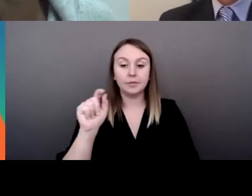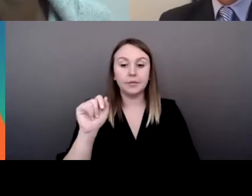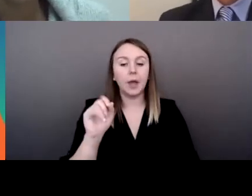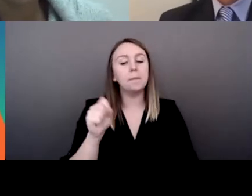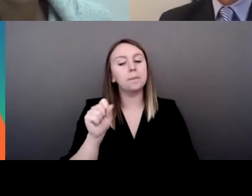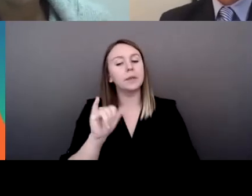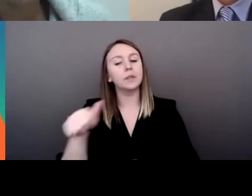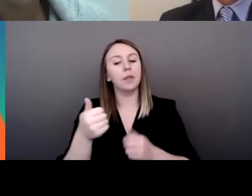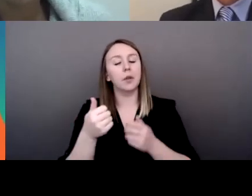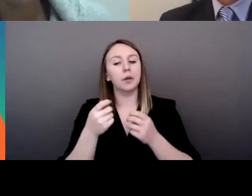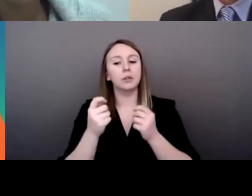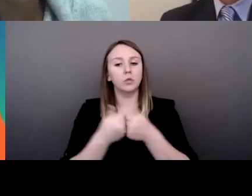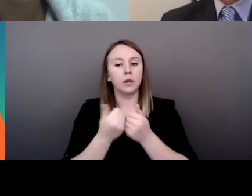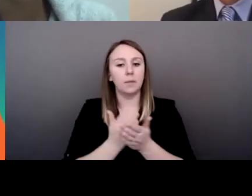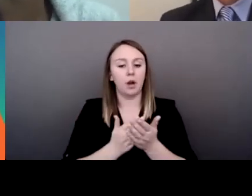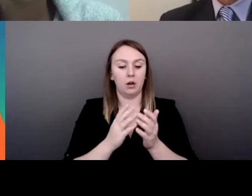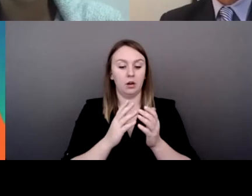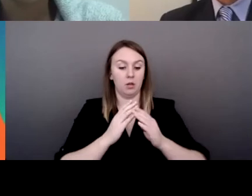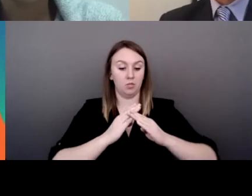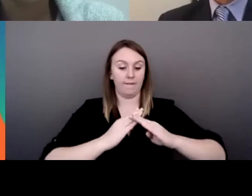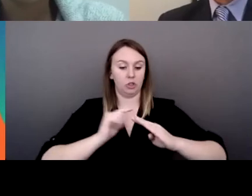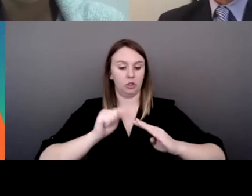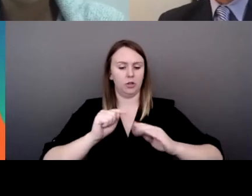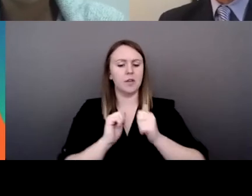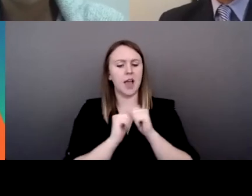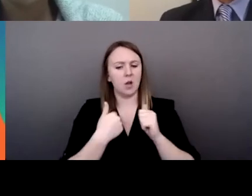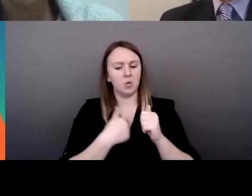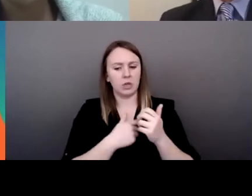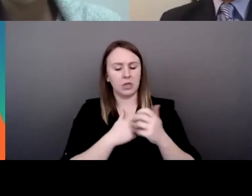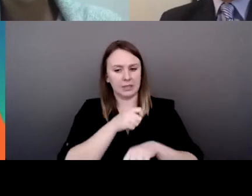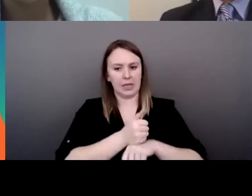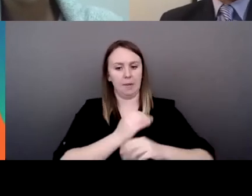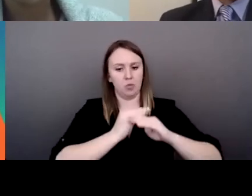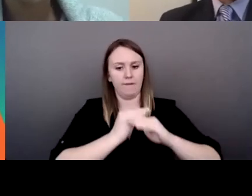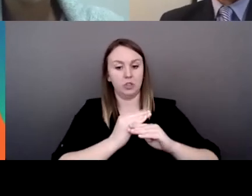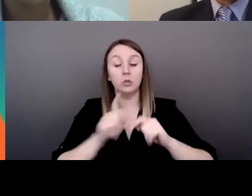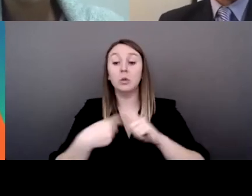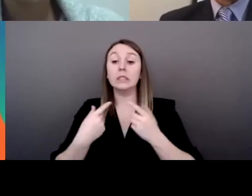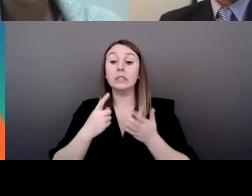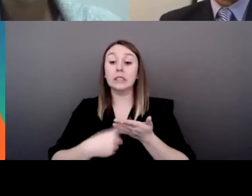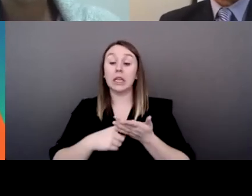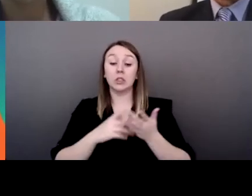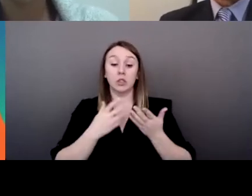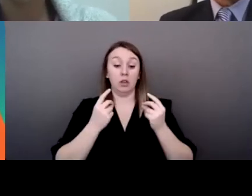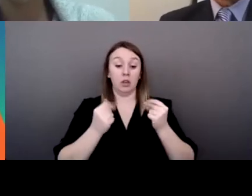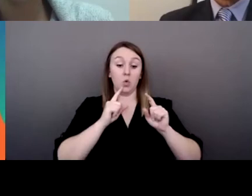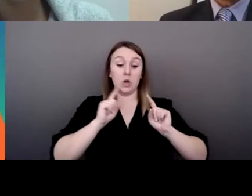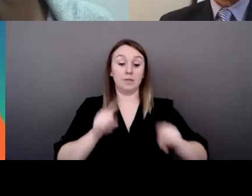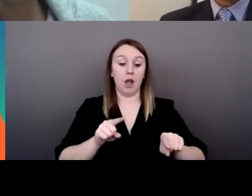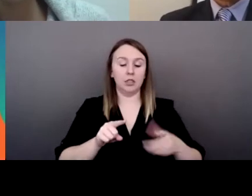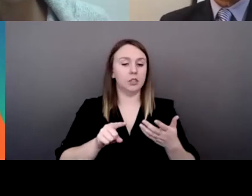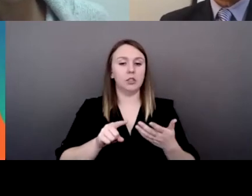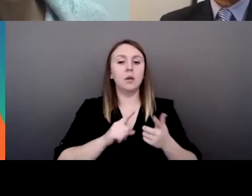we address prevention as much as we are discussing response today? Like my big vision is always around how